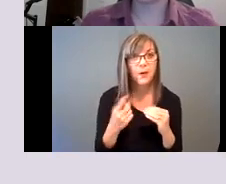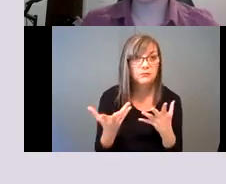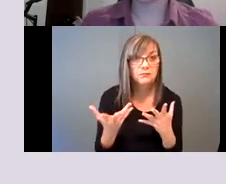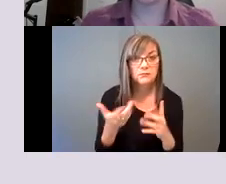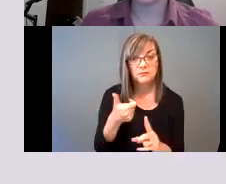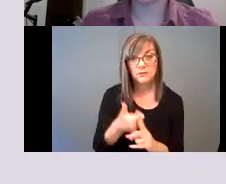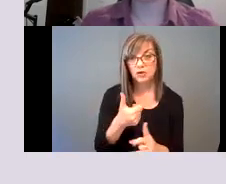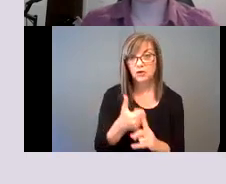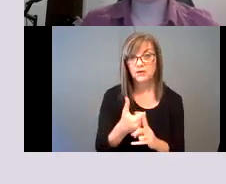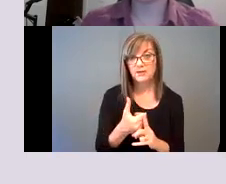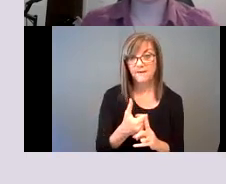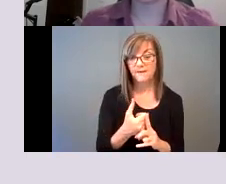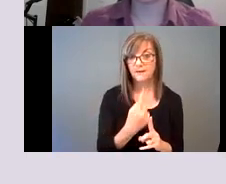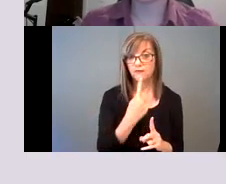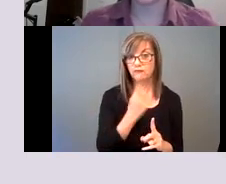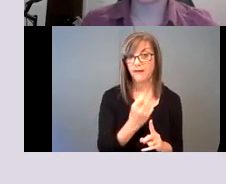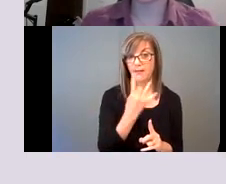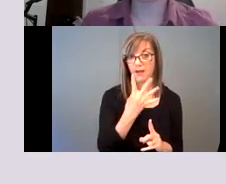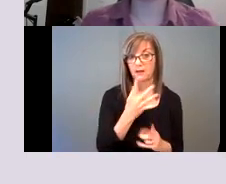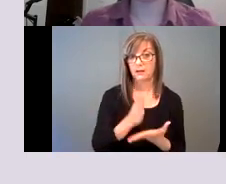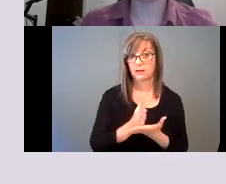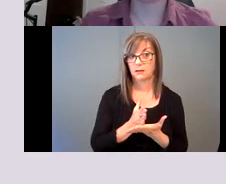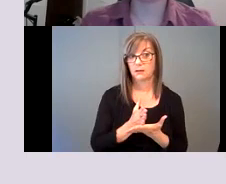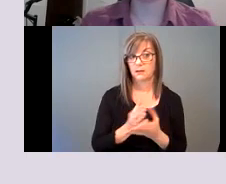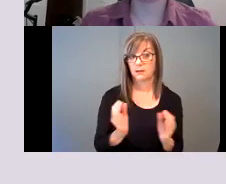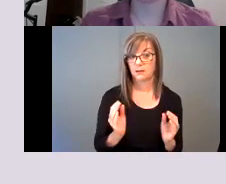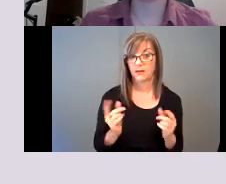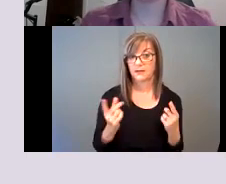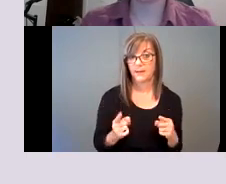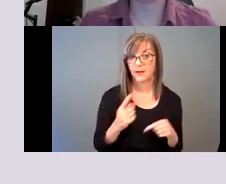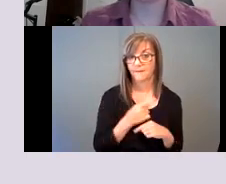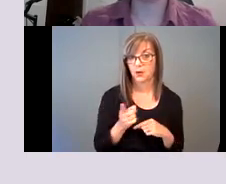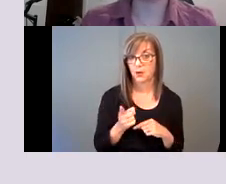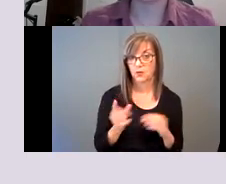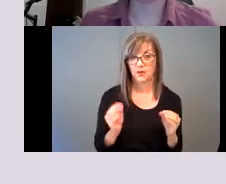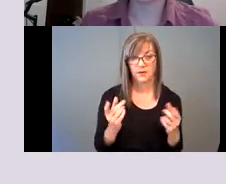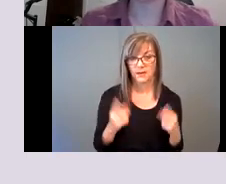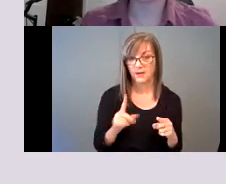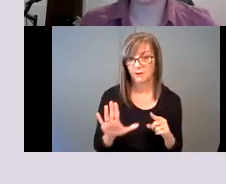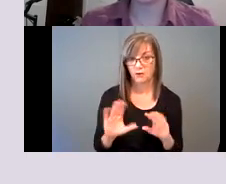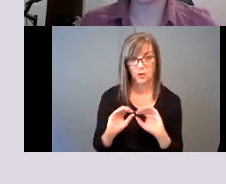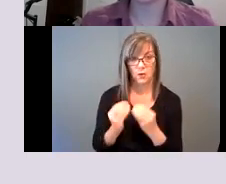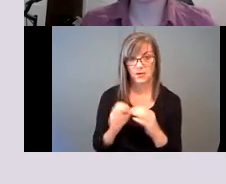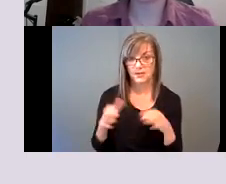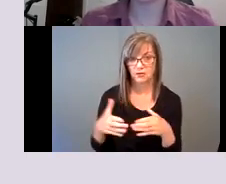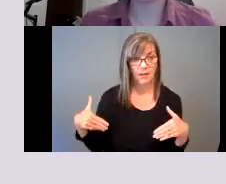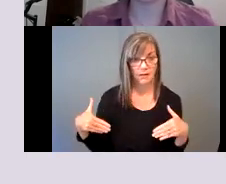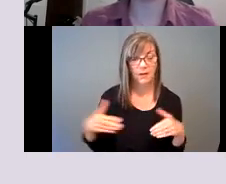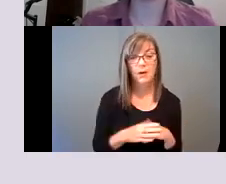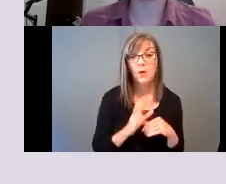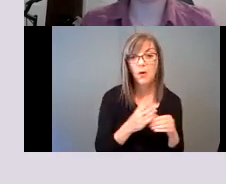red light where these things aren't really happening for you or your organization, or have you moved all the way to green light where some